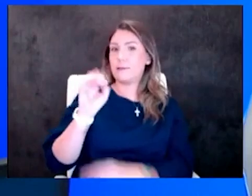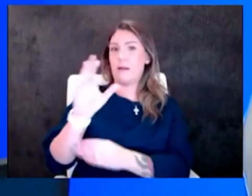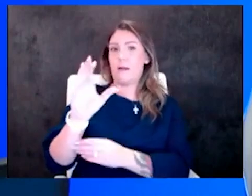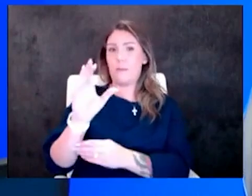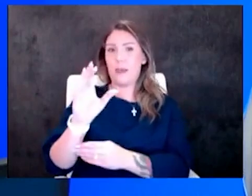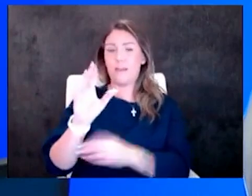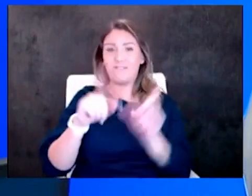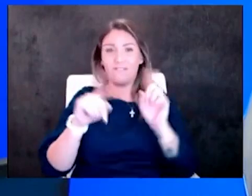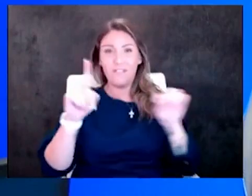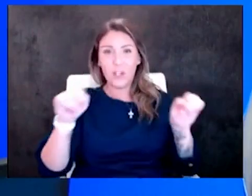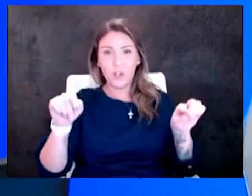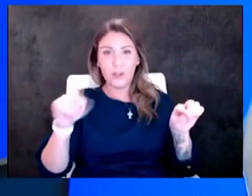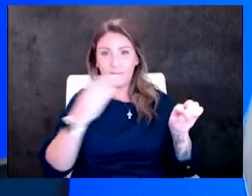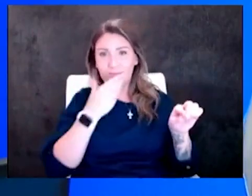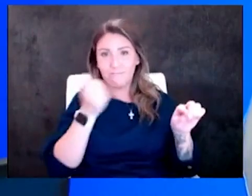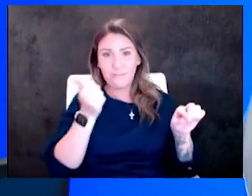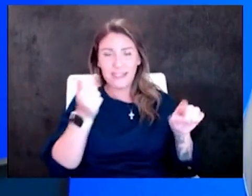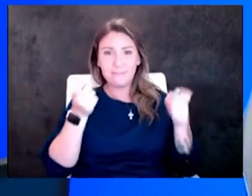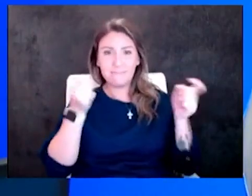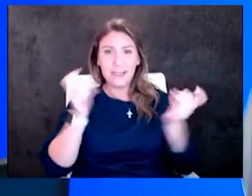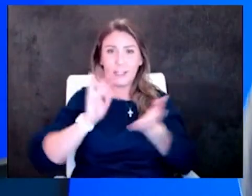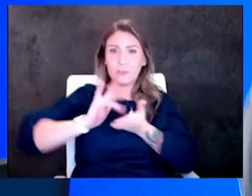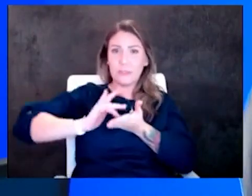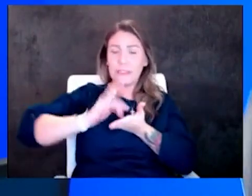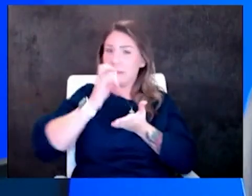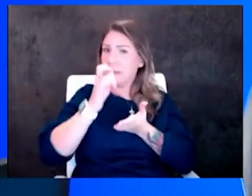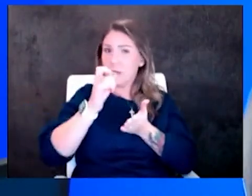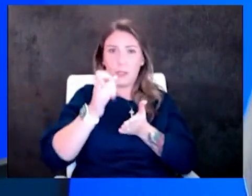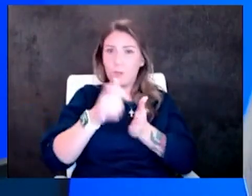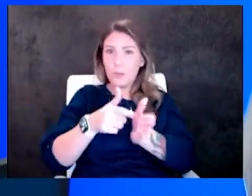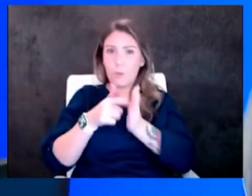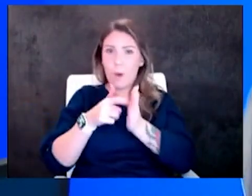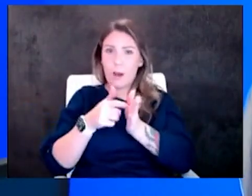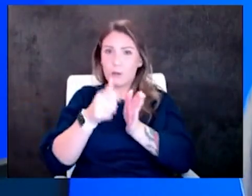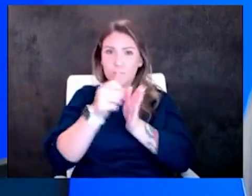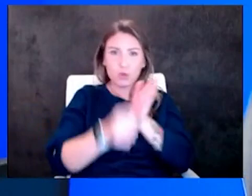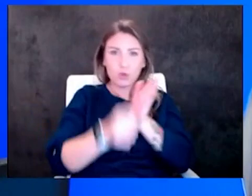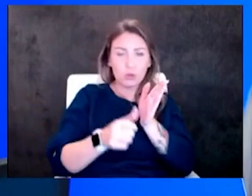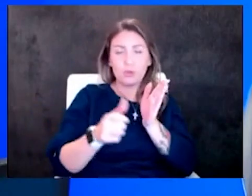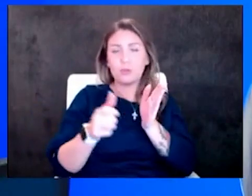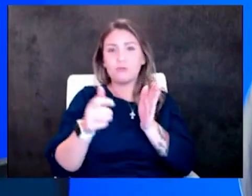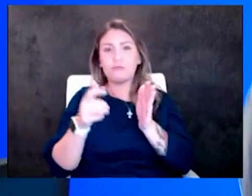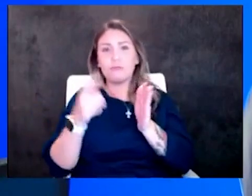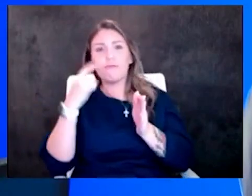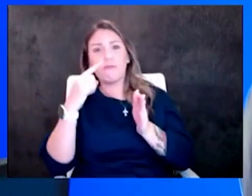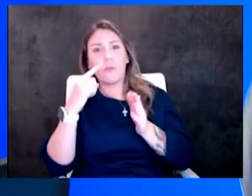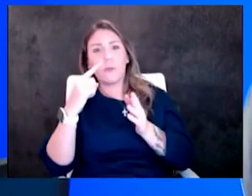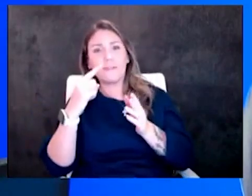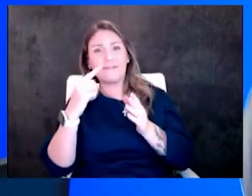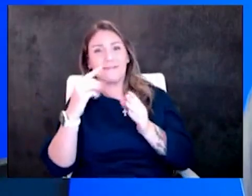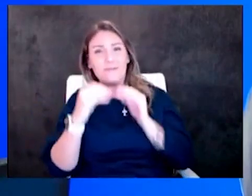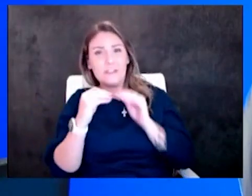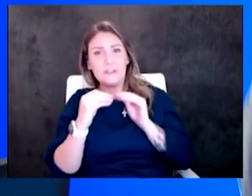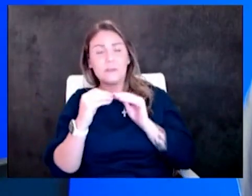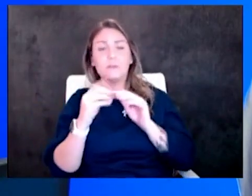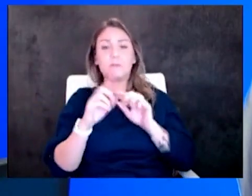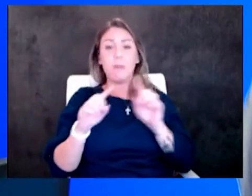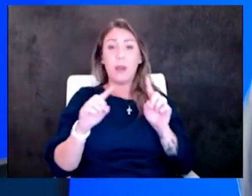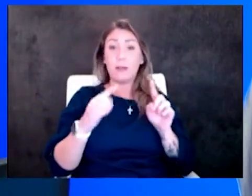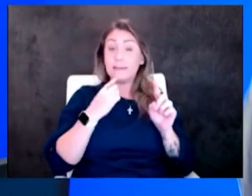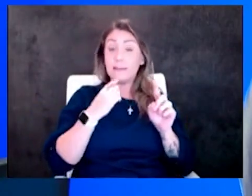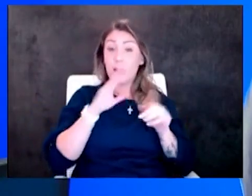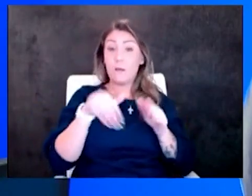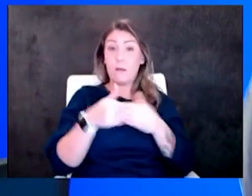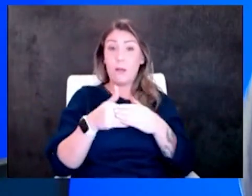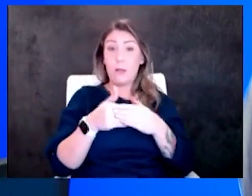best managed medically, not requiring a procedure or a surgery for correction. But I would say all of those things